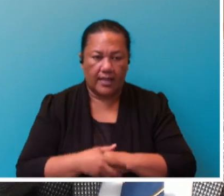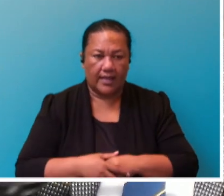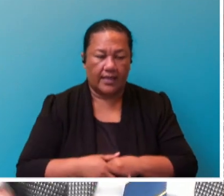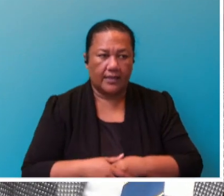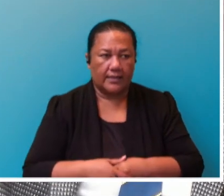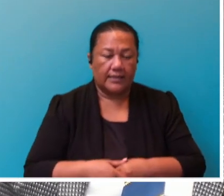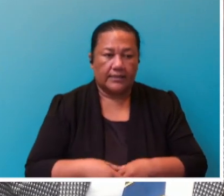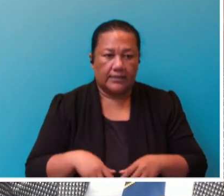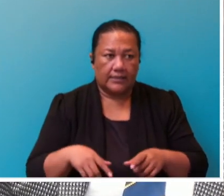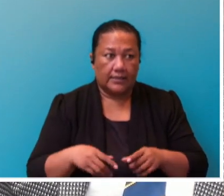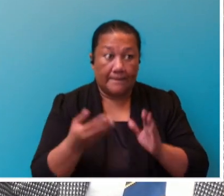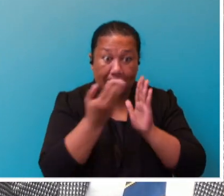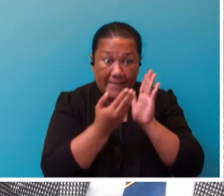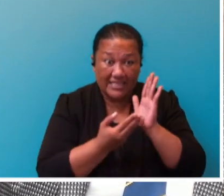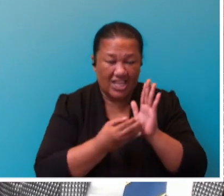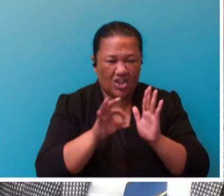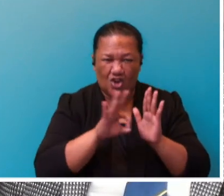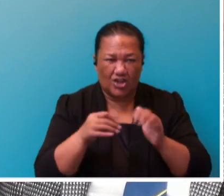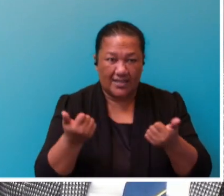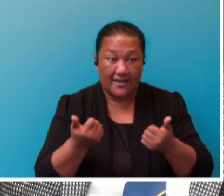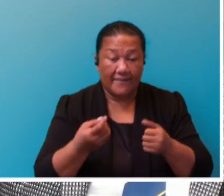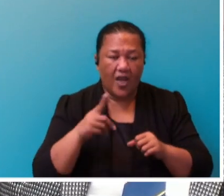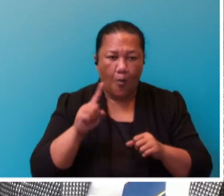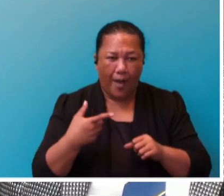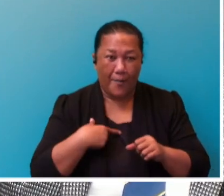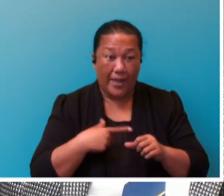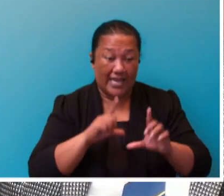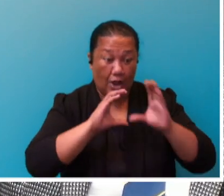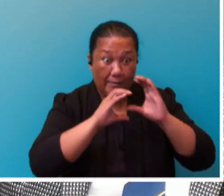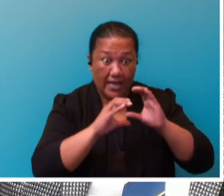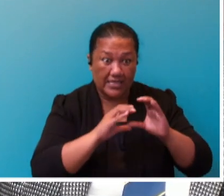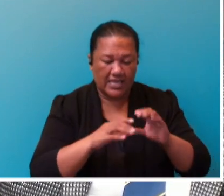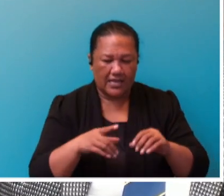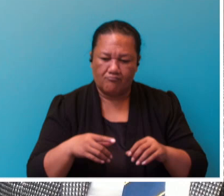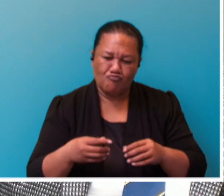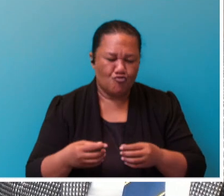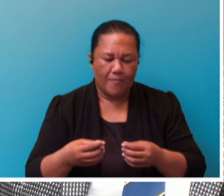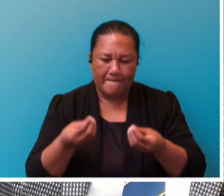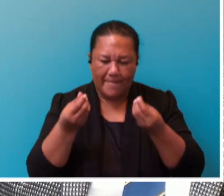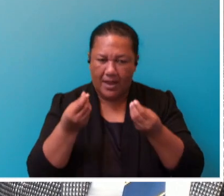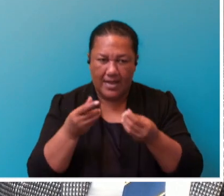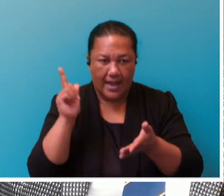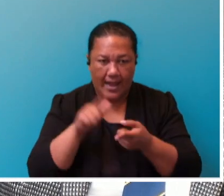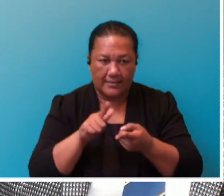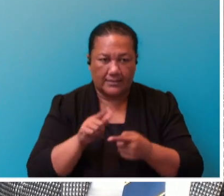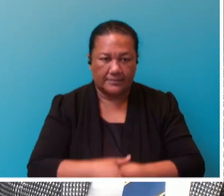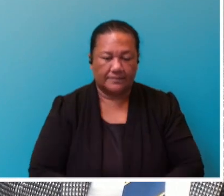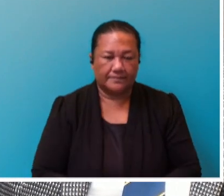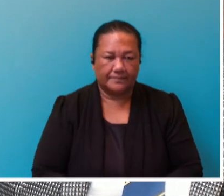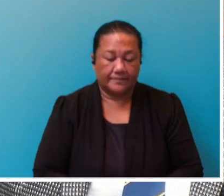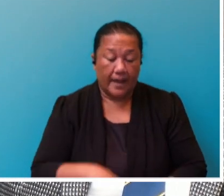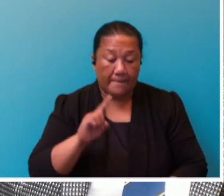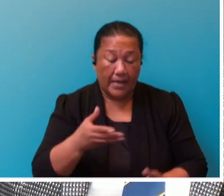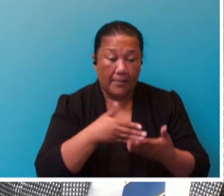Speaker, because everybody is very tired when it comes to communication budget. But this House, Honorable Speaker, approves up